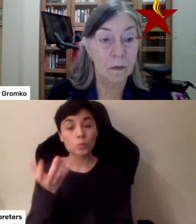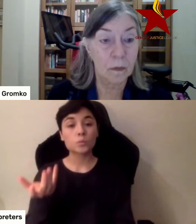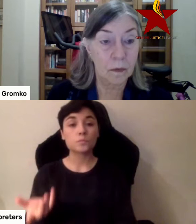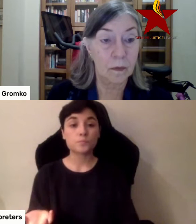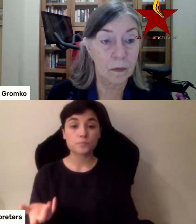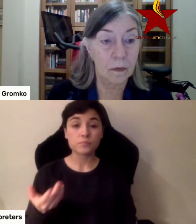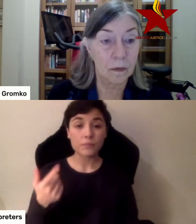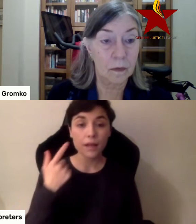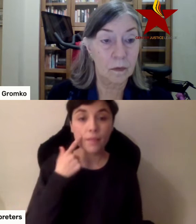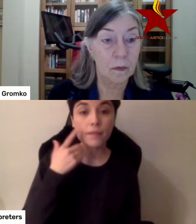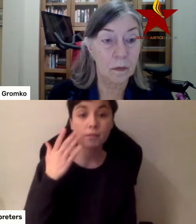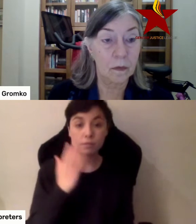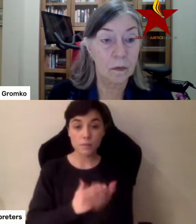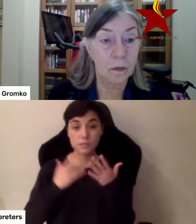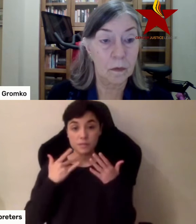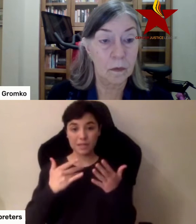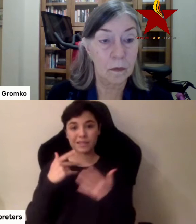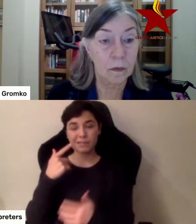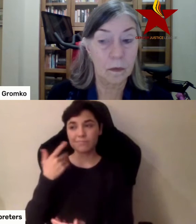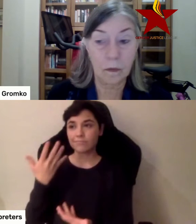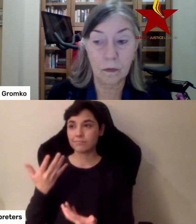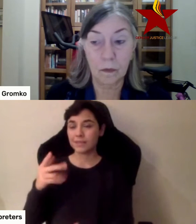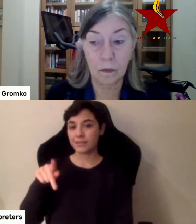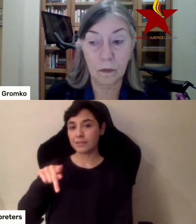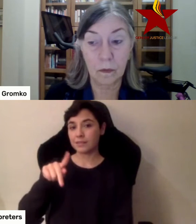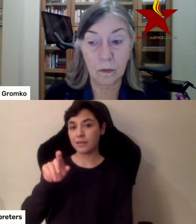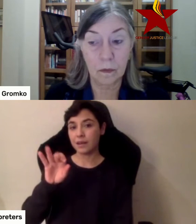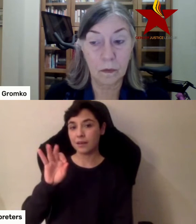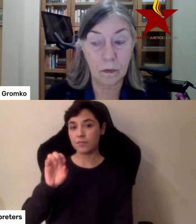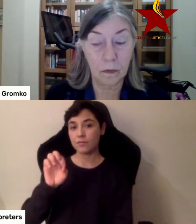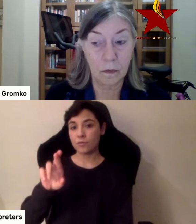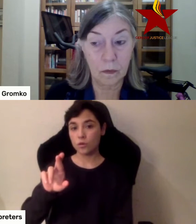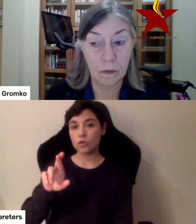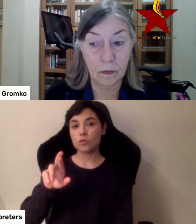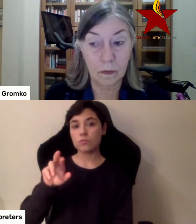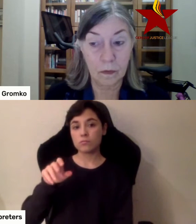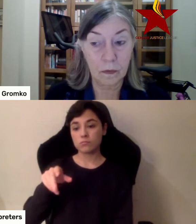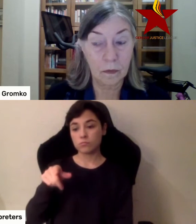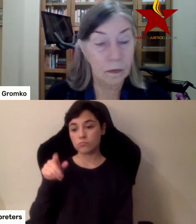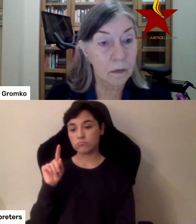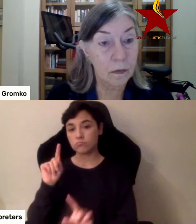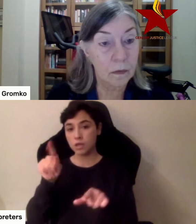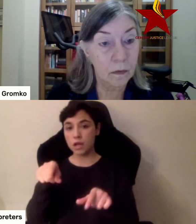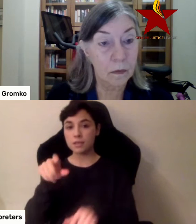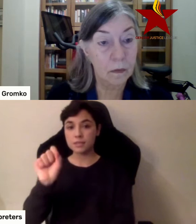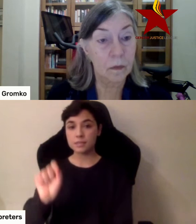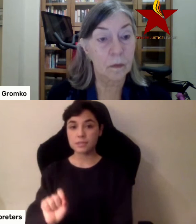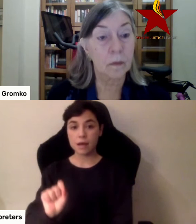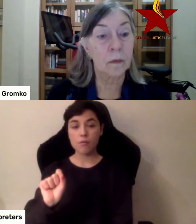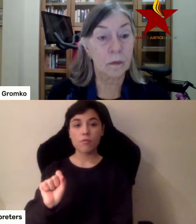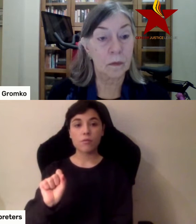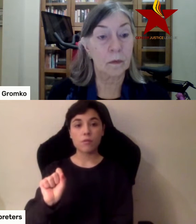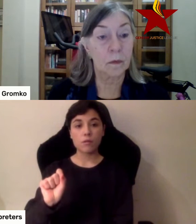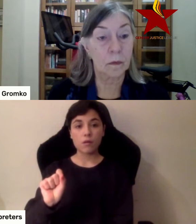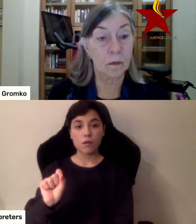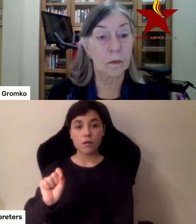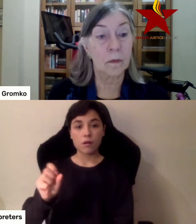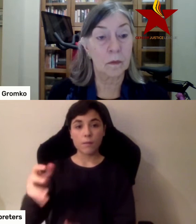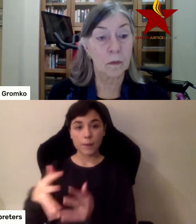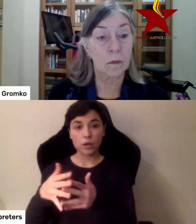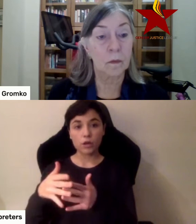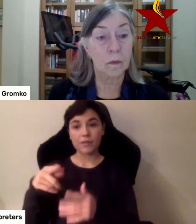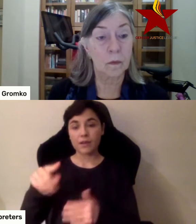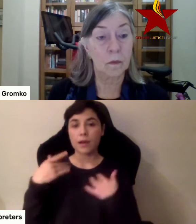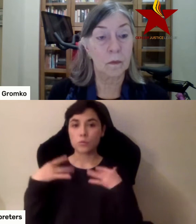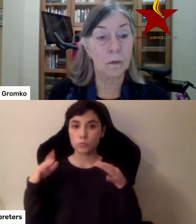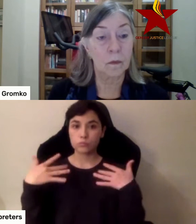believe Pfizer was down in South America where they had a really horrible strain. So they were able to have better numbers because they saw some of those variants.